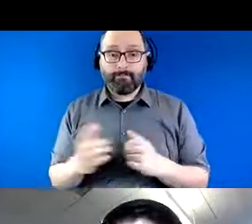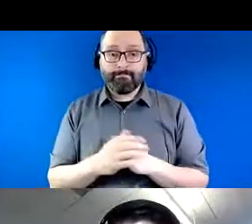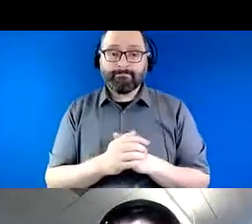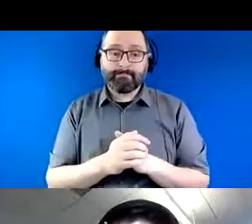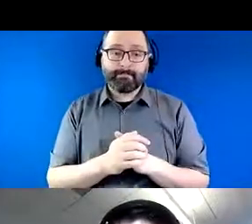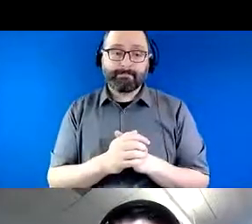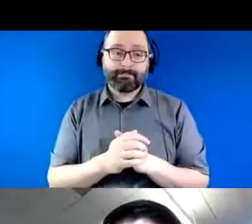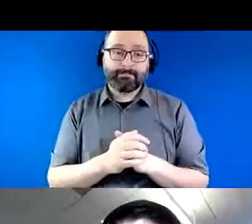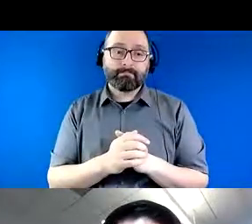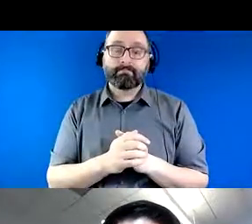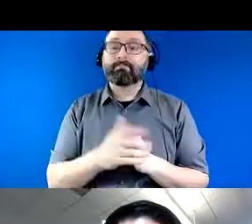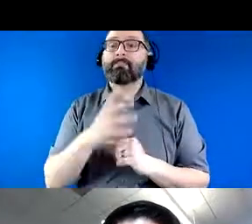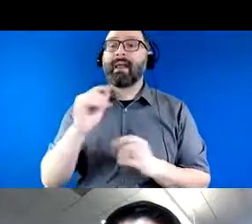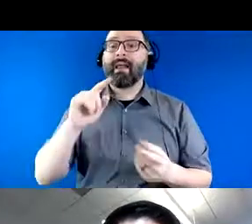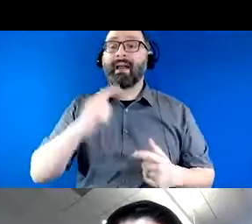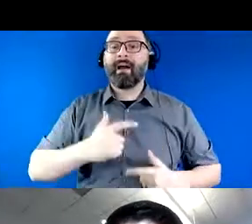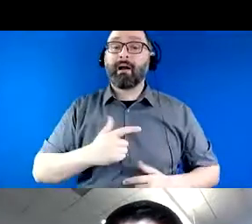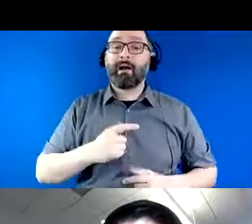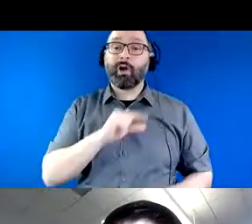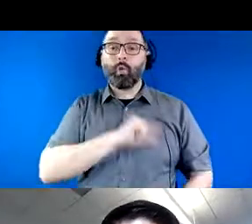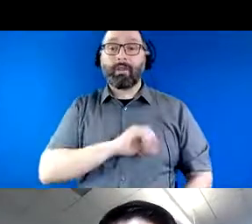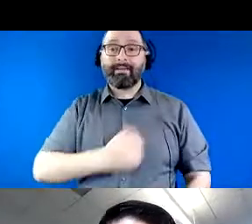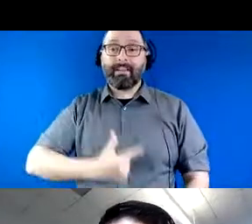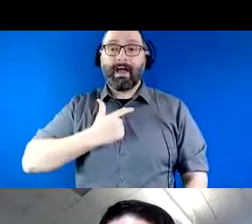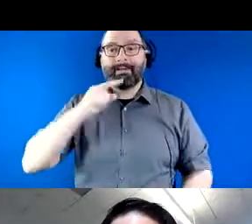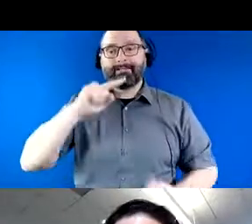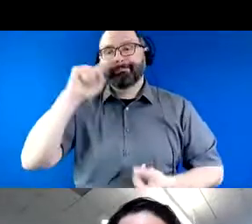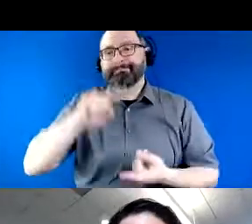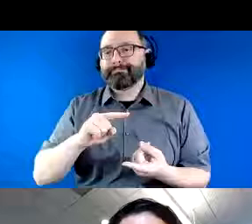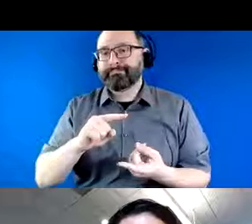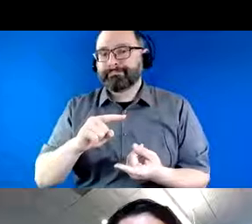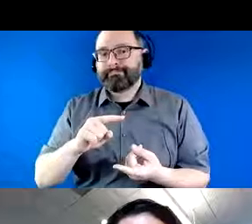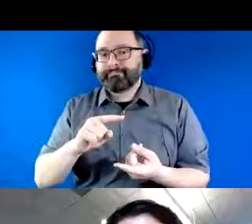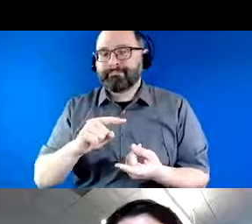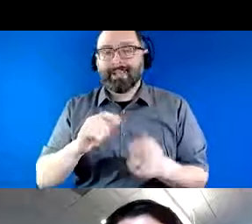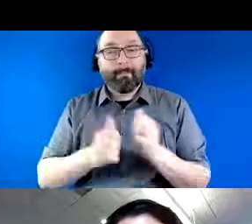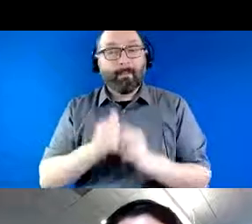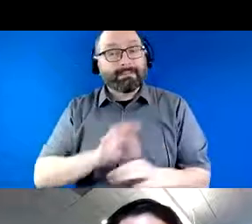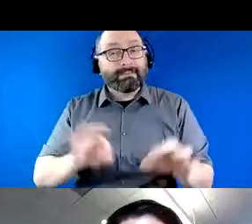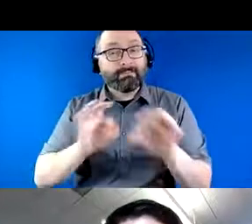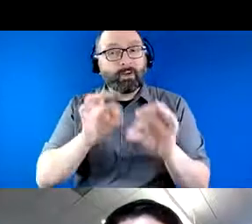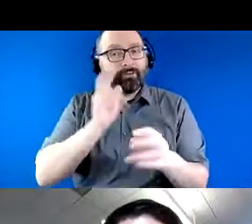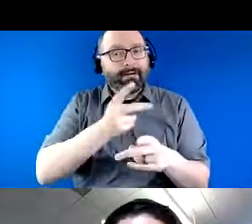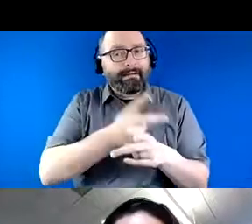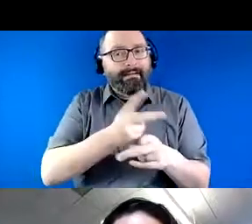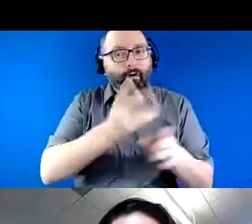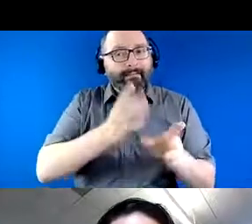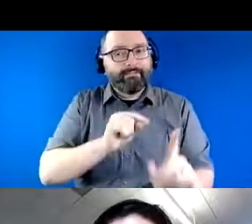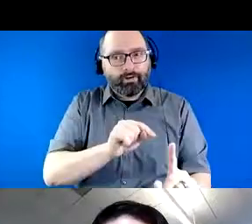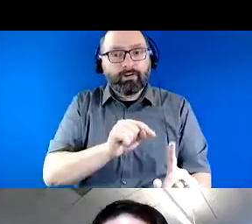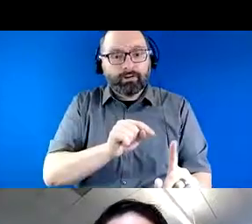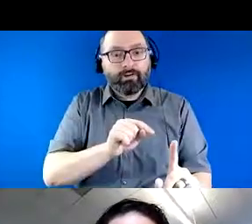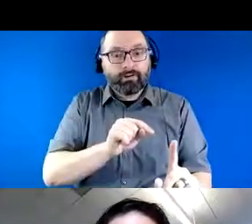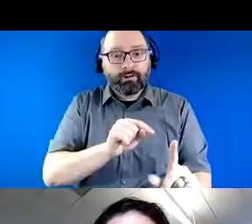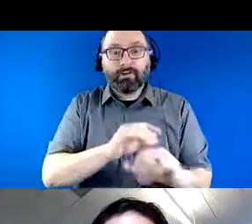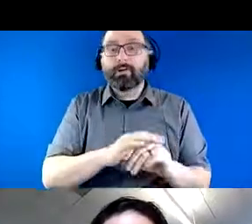And definitely there's a reduction in the quality of life. This is most important for the caregiver. As I mentioned before, there's